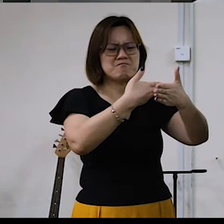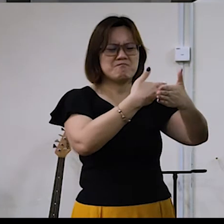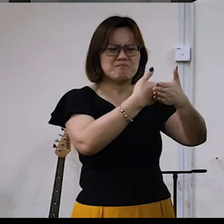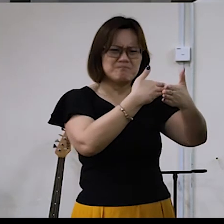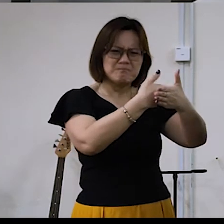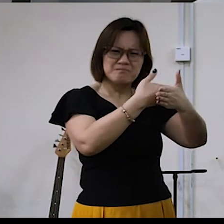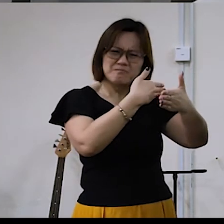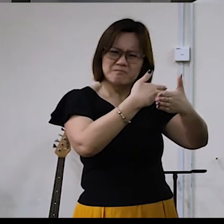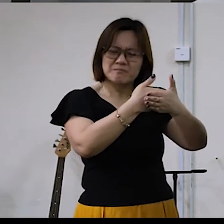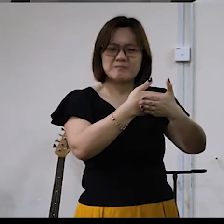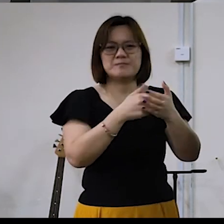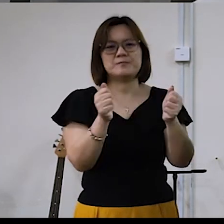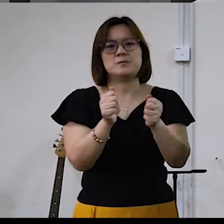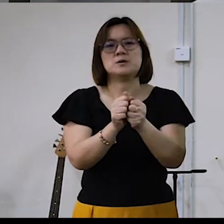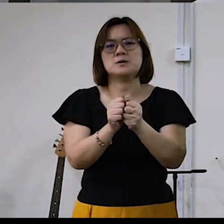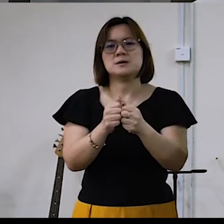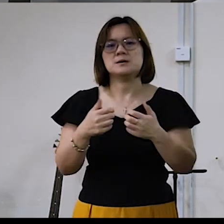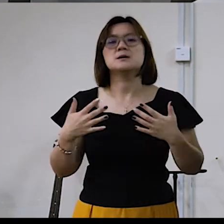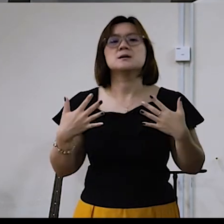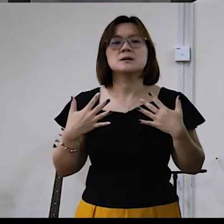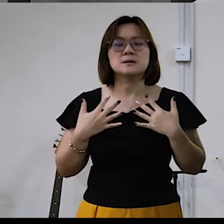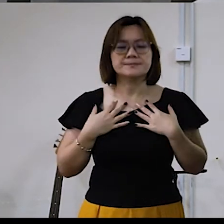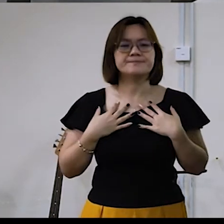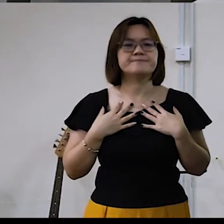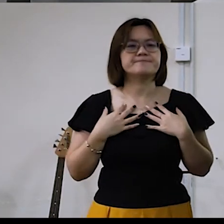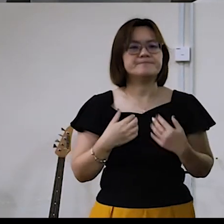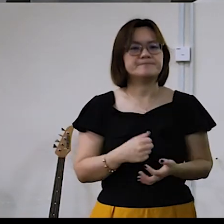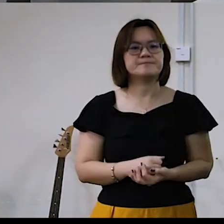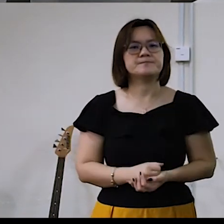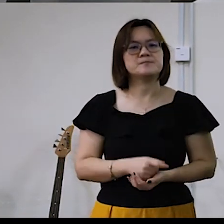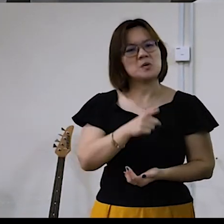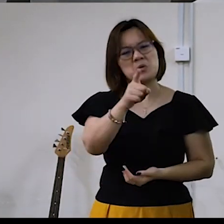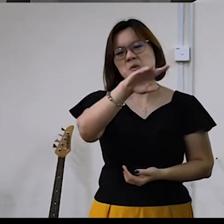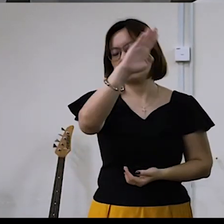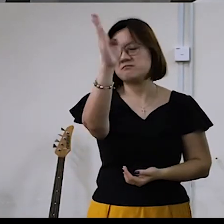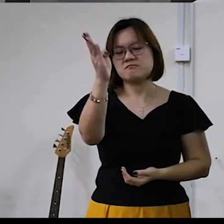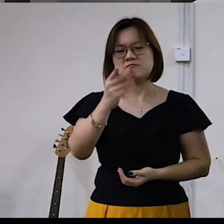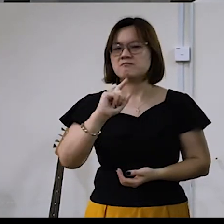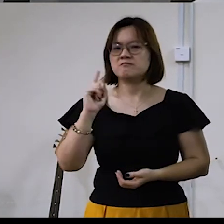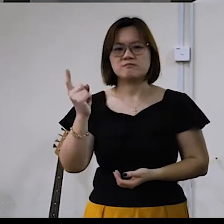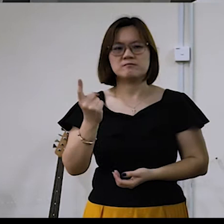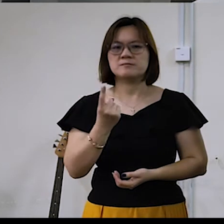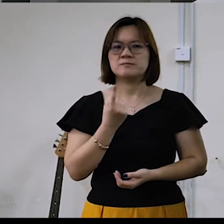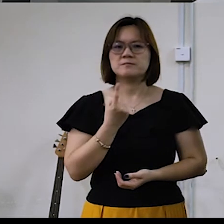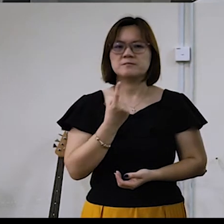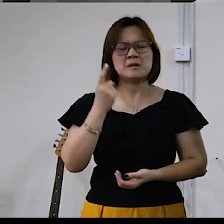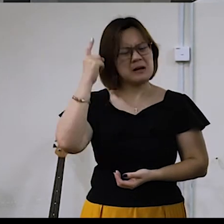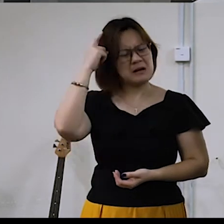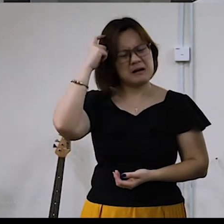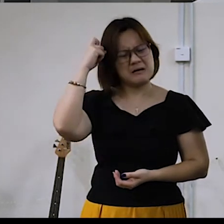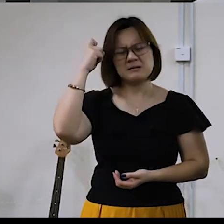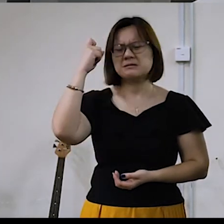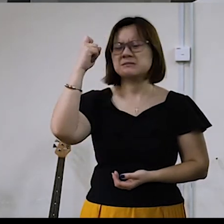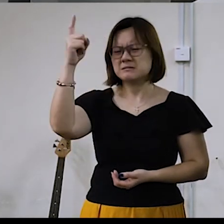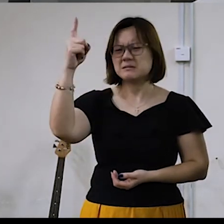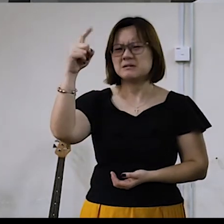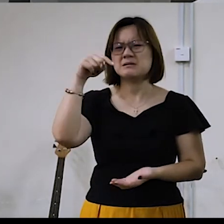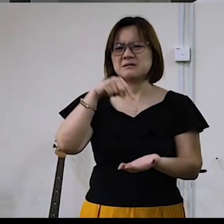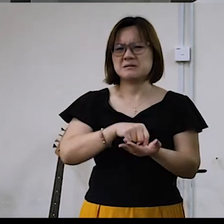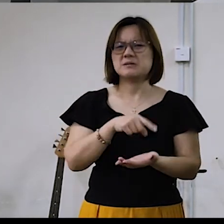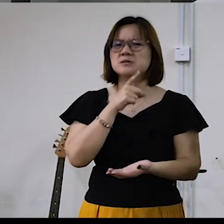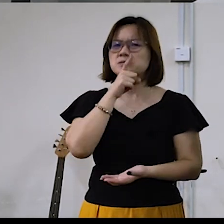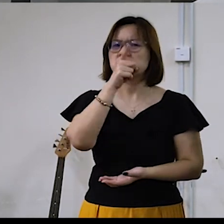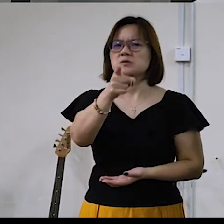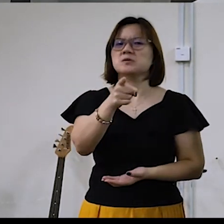Never ever feel alone. When you are alone, you are never alone. When you understand this truth, oh, I'm a widow, I got no